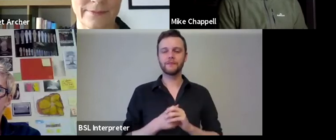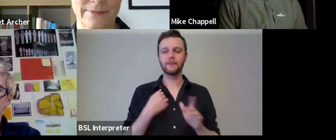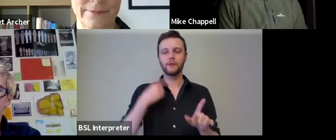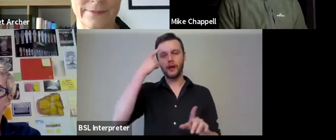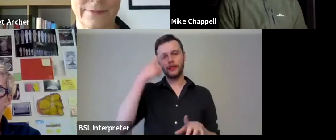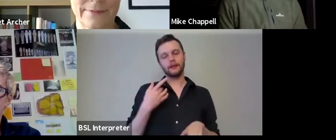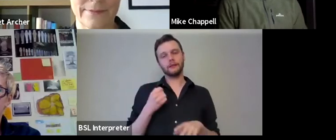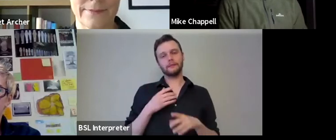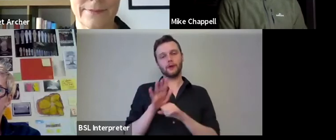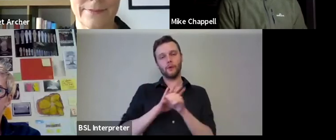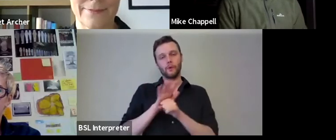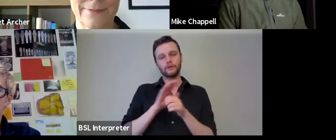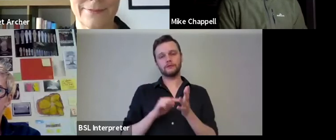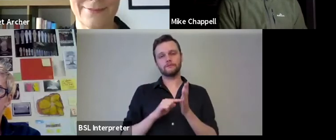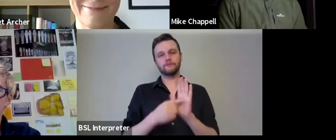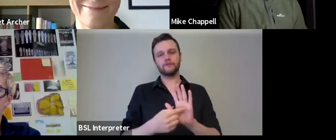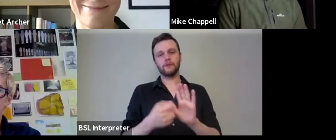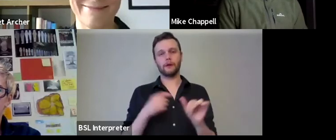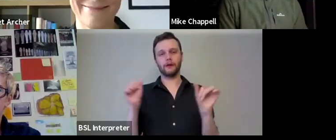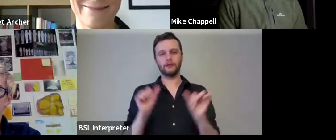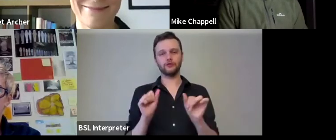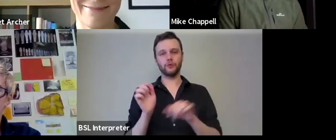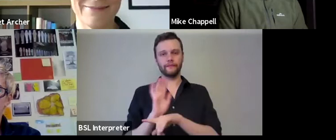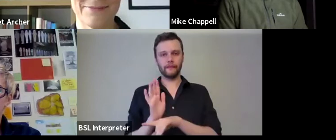going to present in my short video